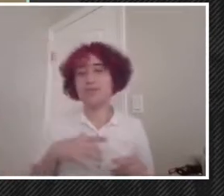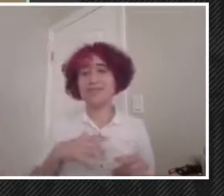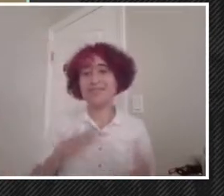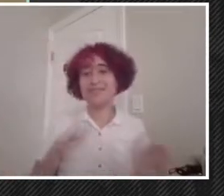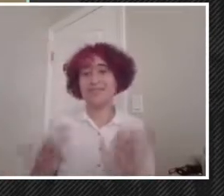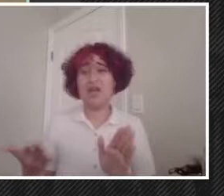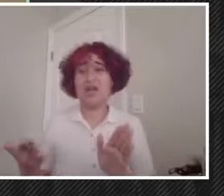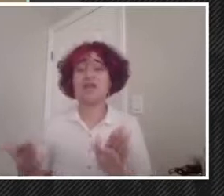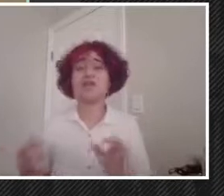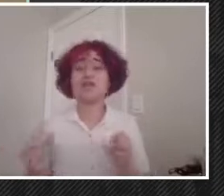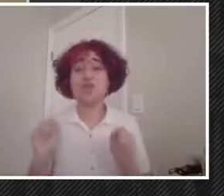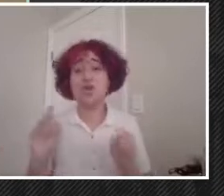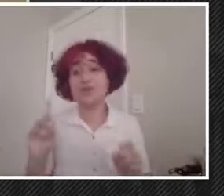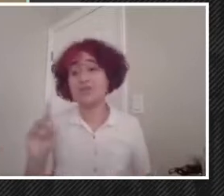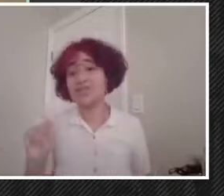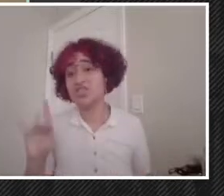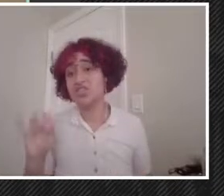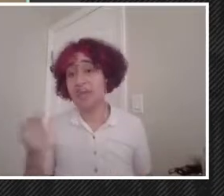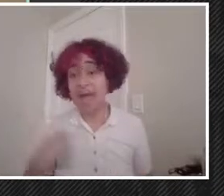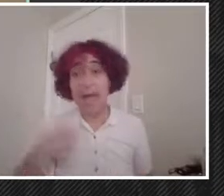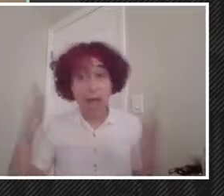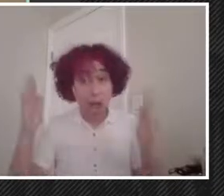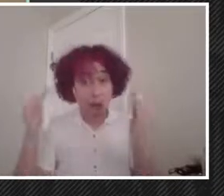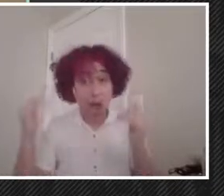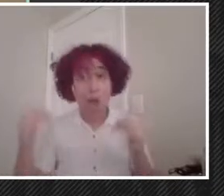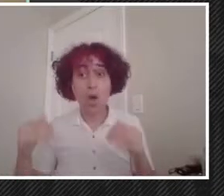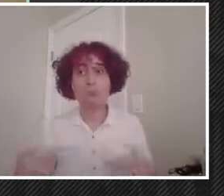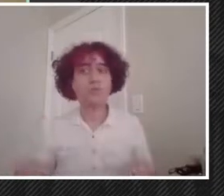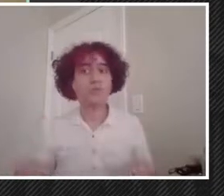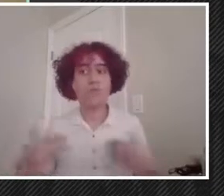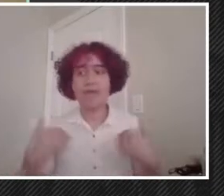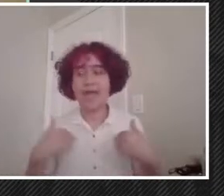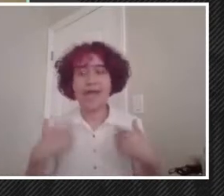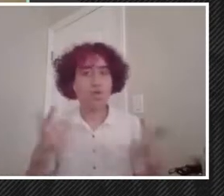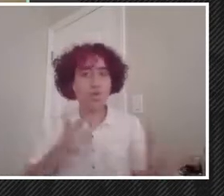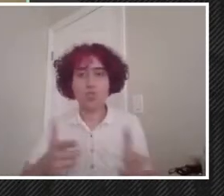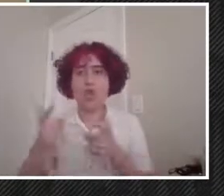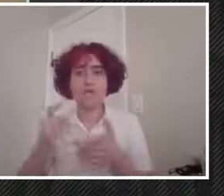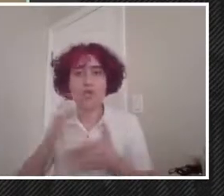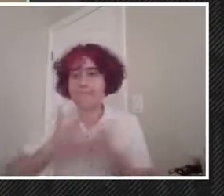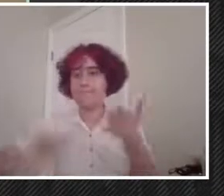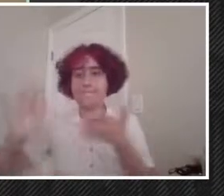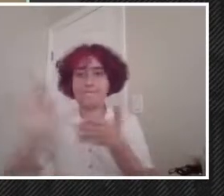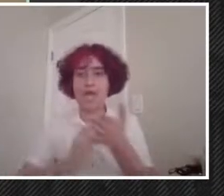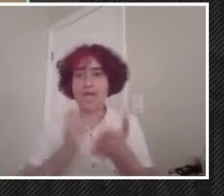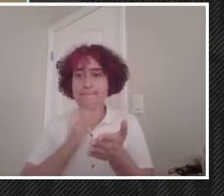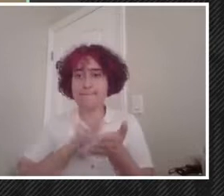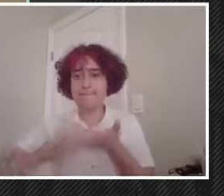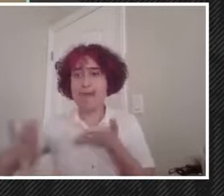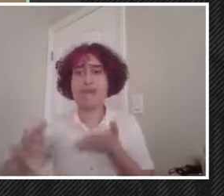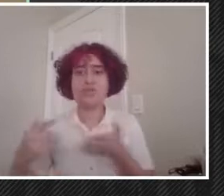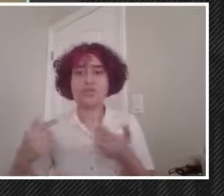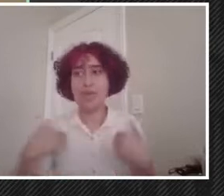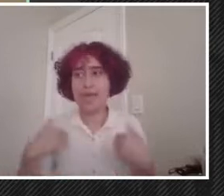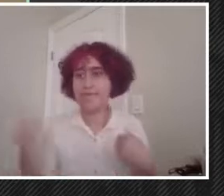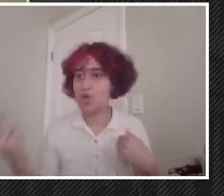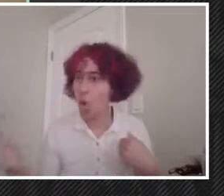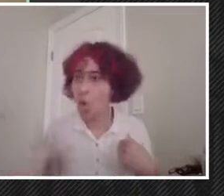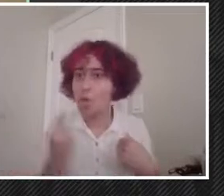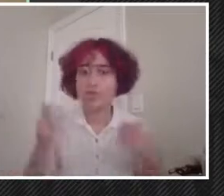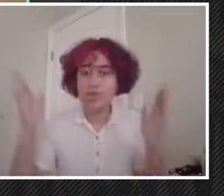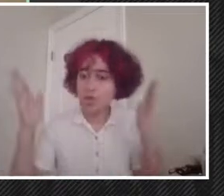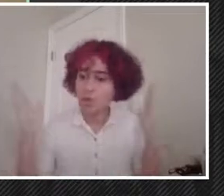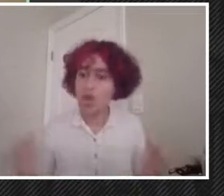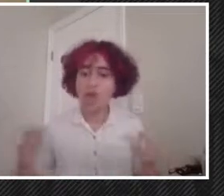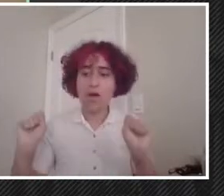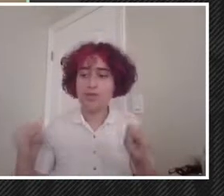assault rifle ban passed while we have this supermajority. It's like the only window of opportunity to do it for like the next, 15